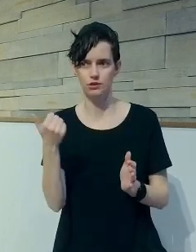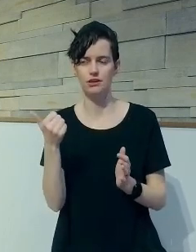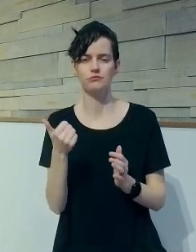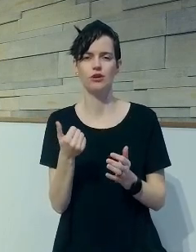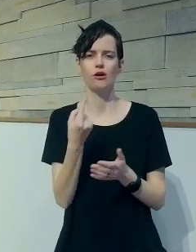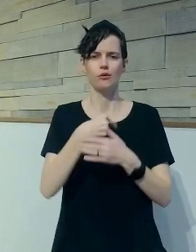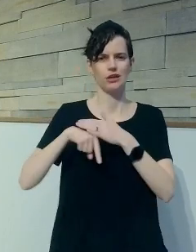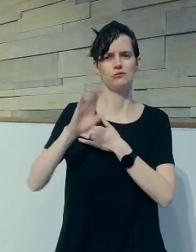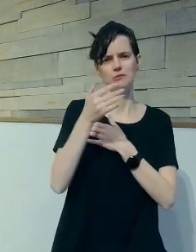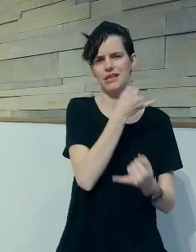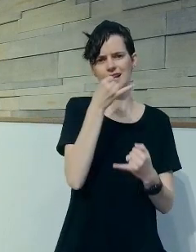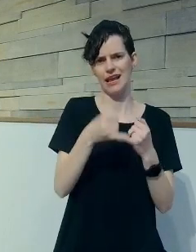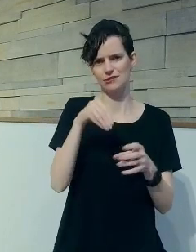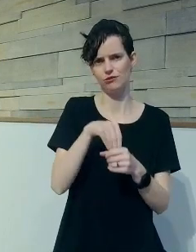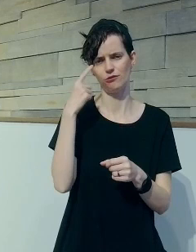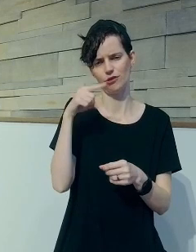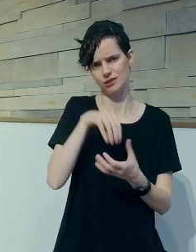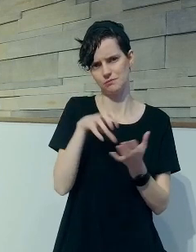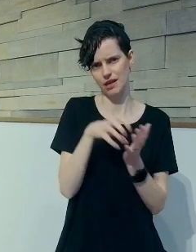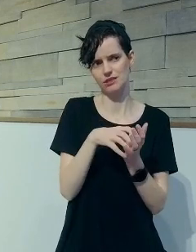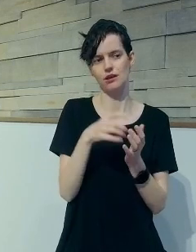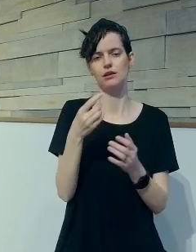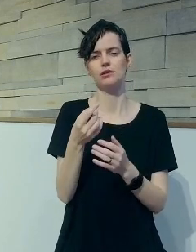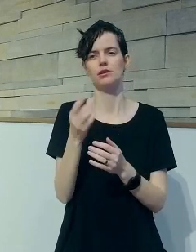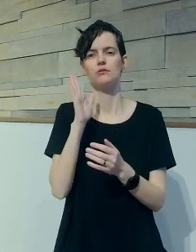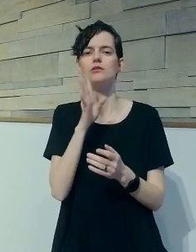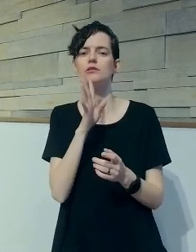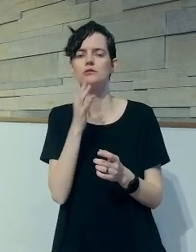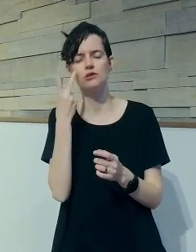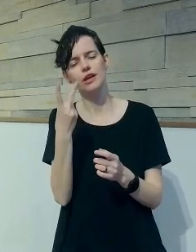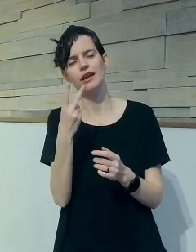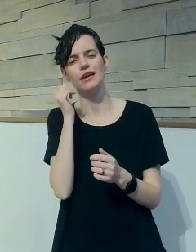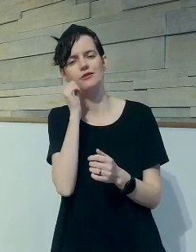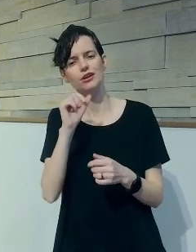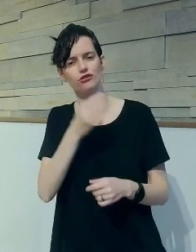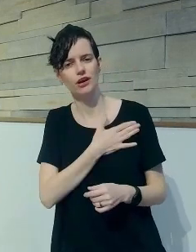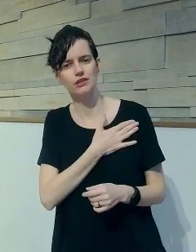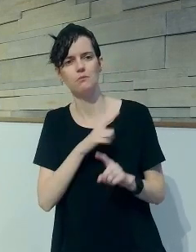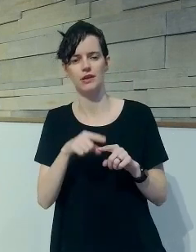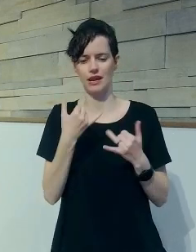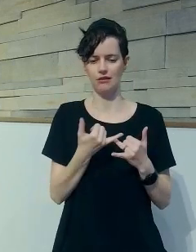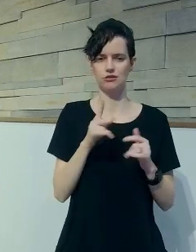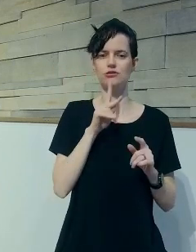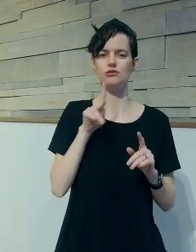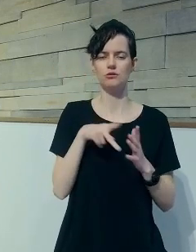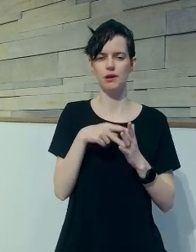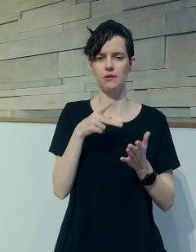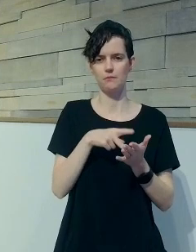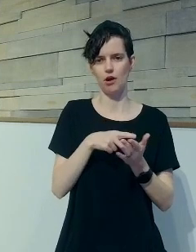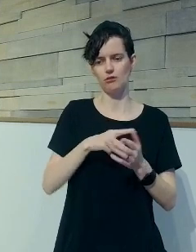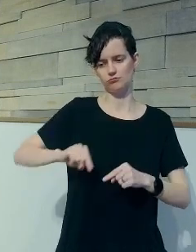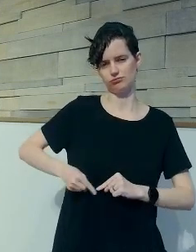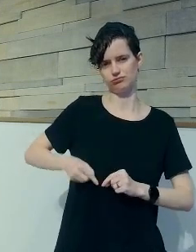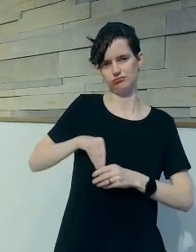folks. Next week, we'll look at everyday grace that we can have, but today we're looking at Paul's thorn in the flesh. So let's stand at the reading of God's